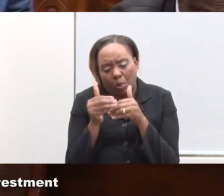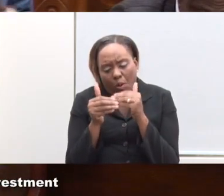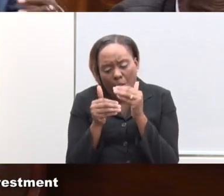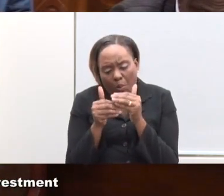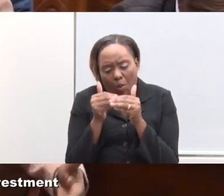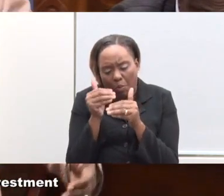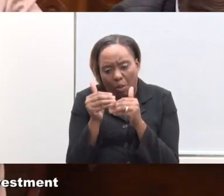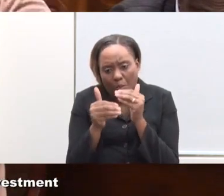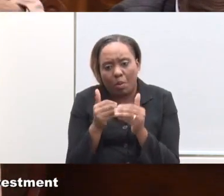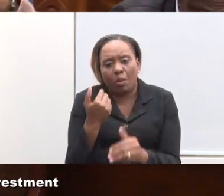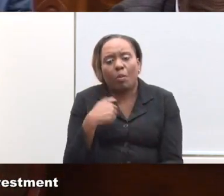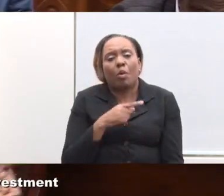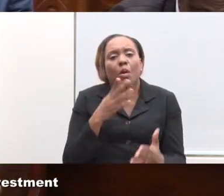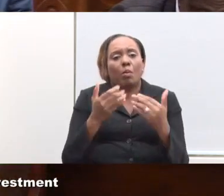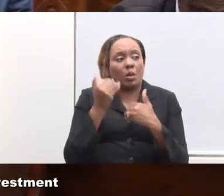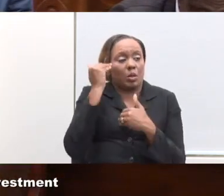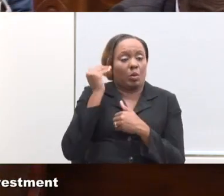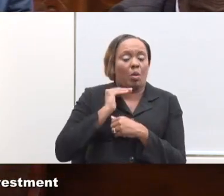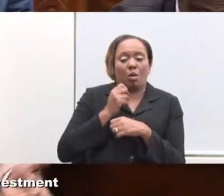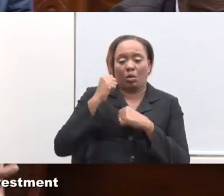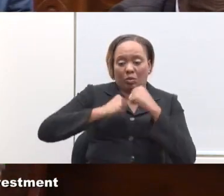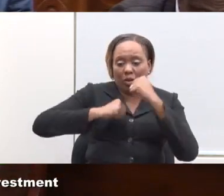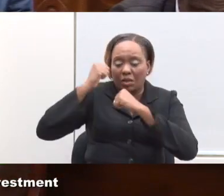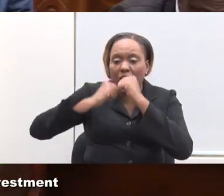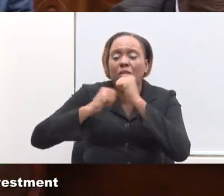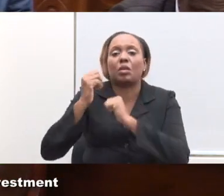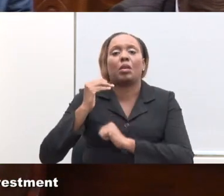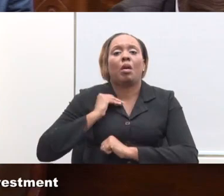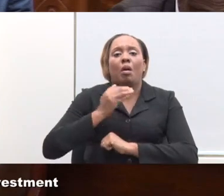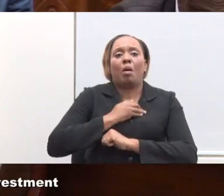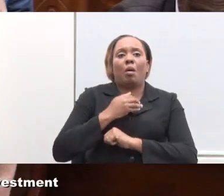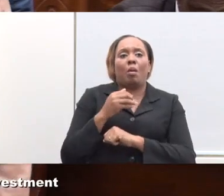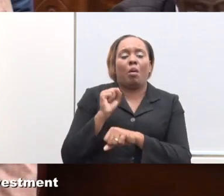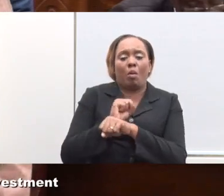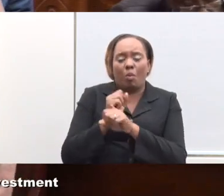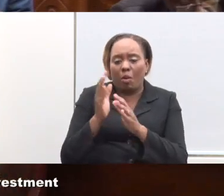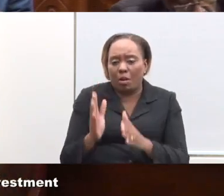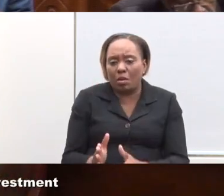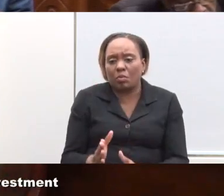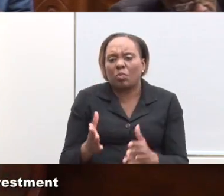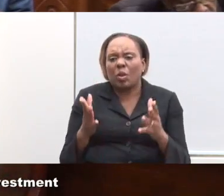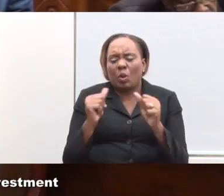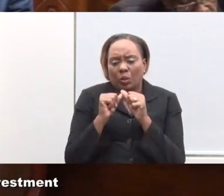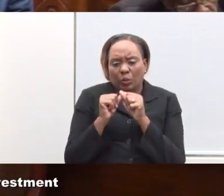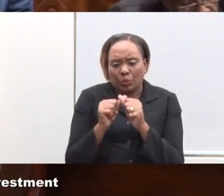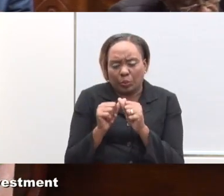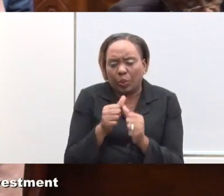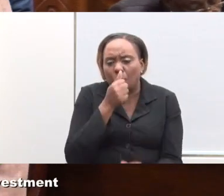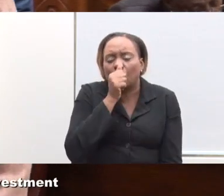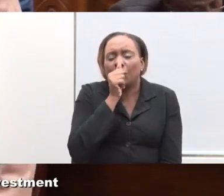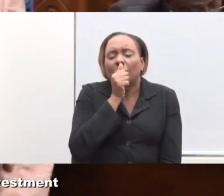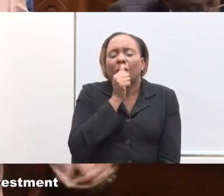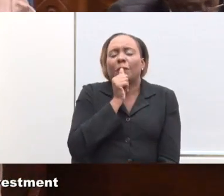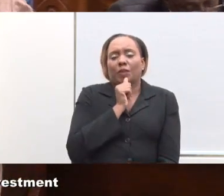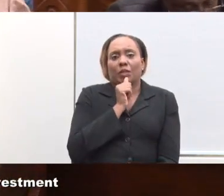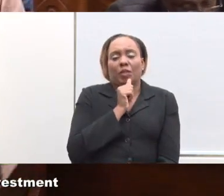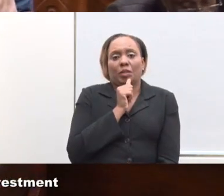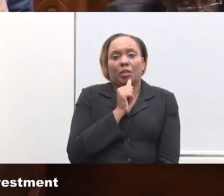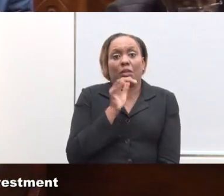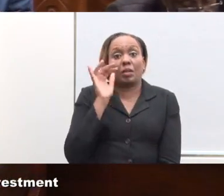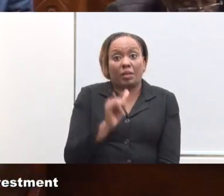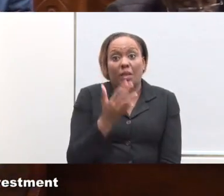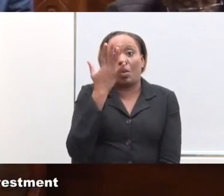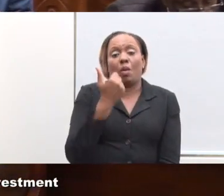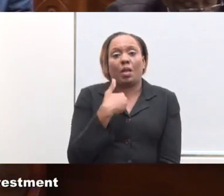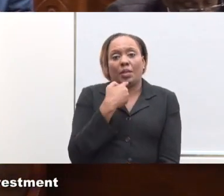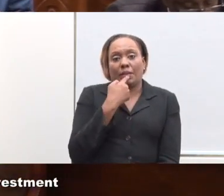structure, its business, its market, its employees, everything. And that's why I say that the most important thing for